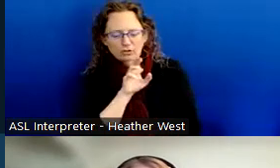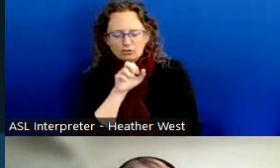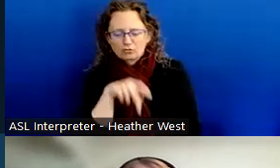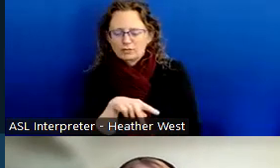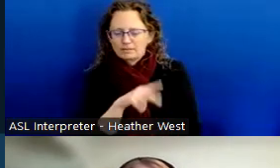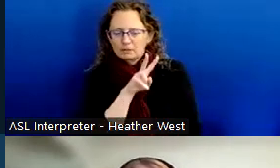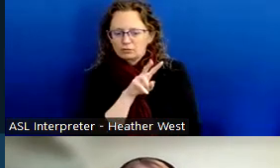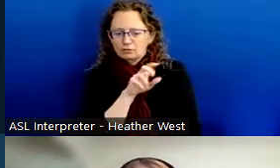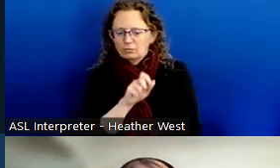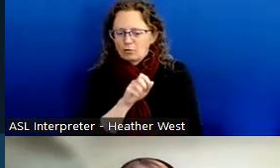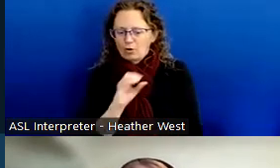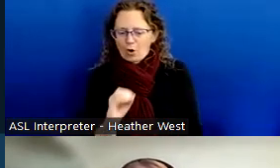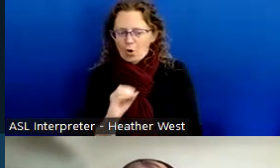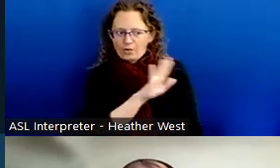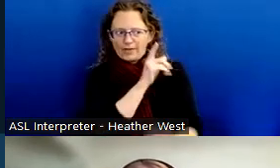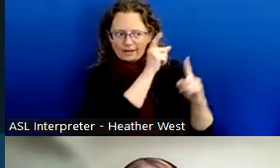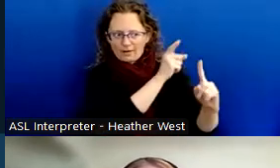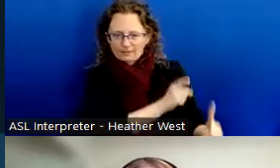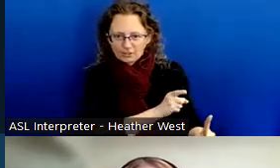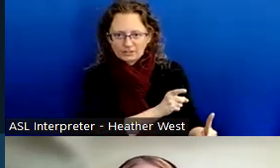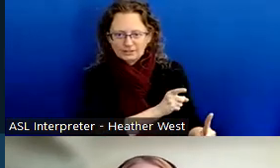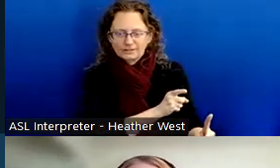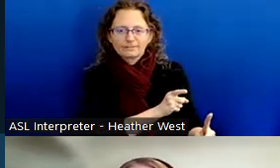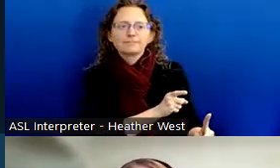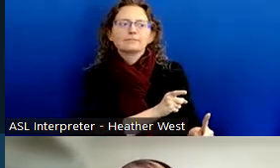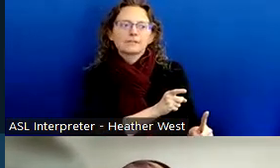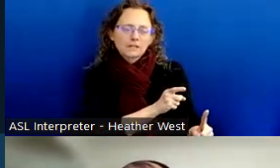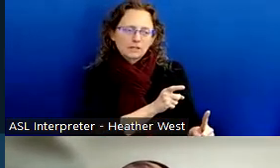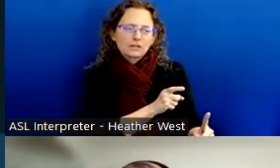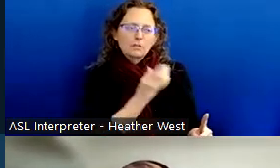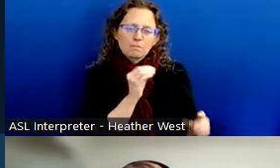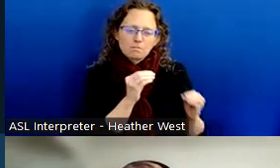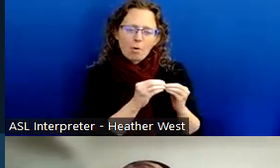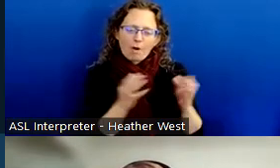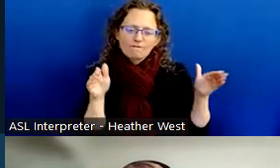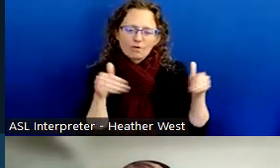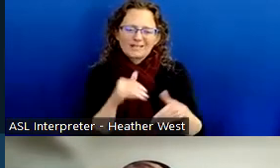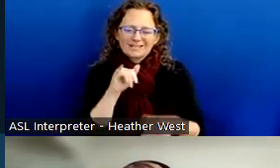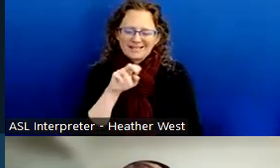it would really be focused on accelerating sort of infill development. And